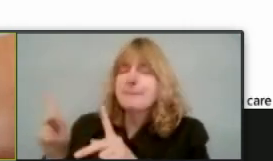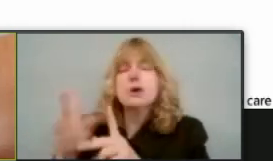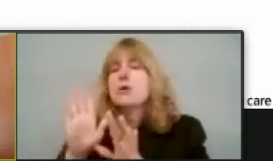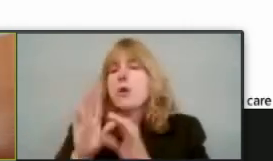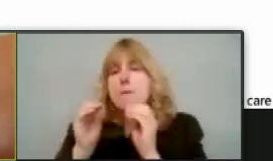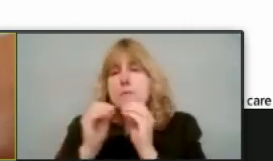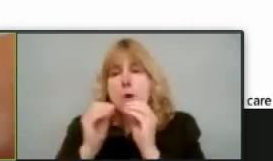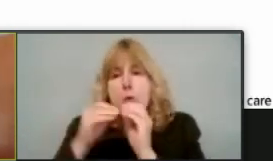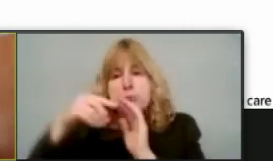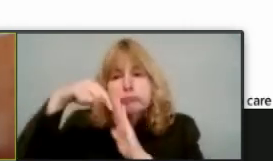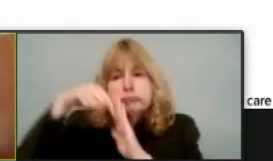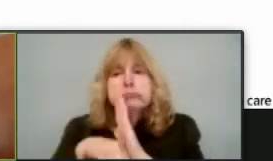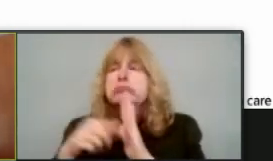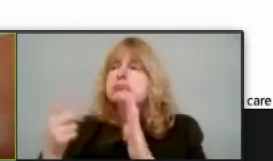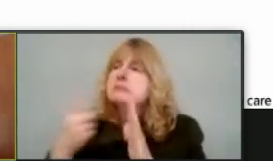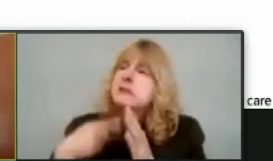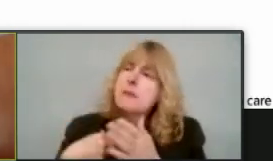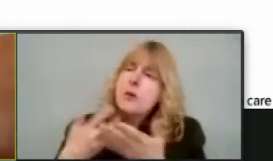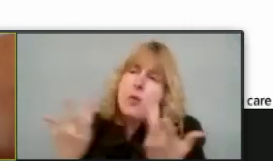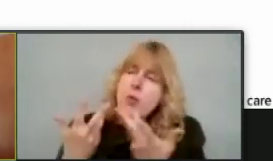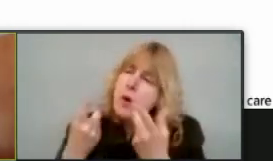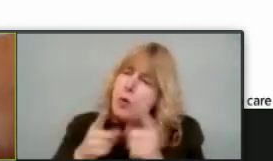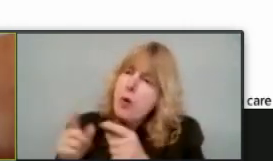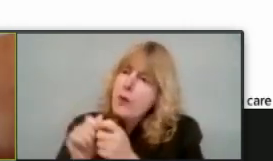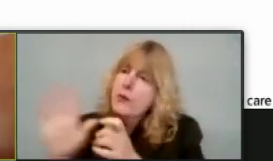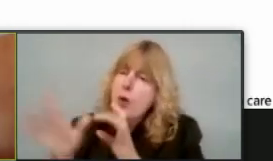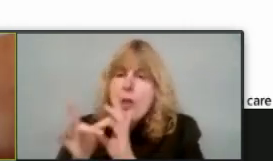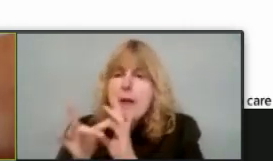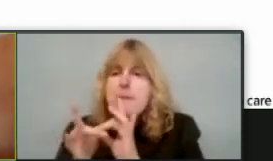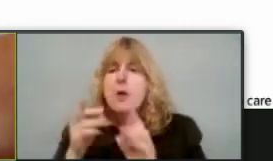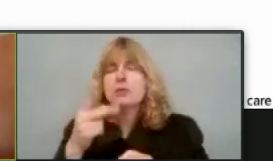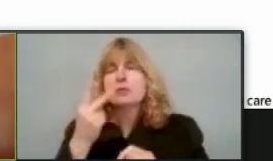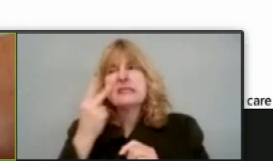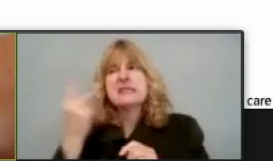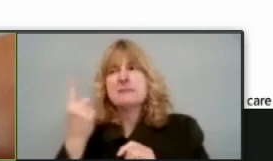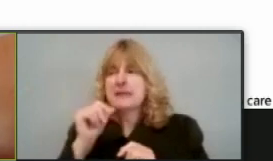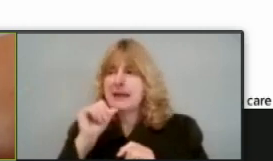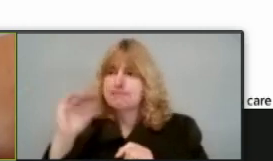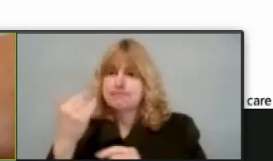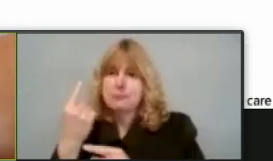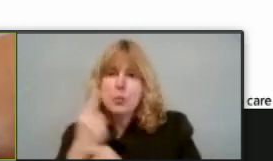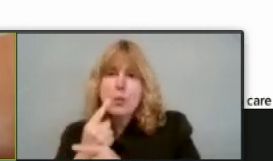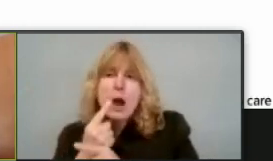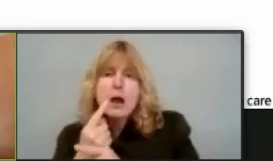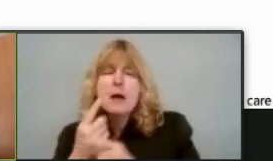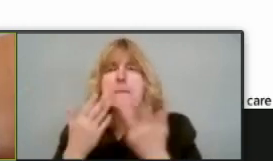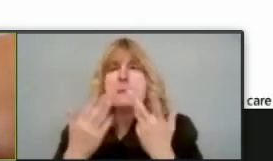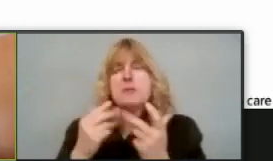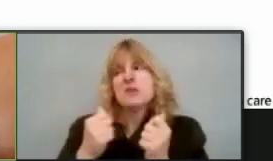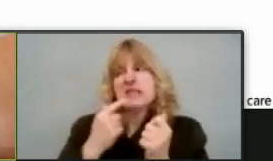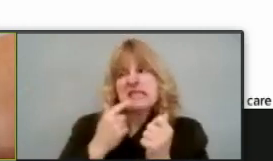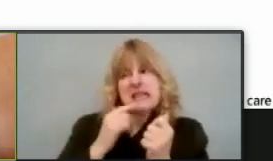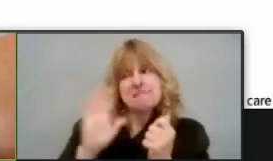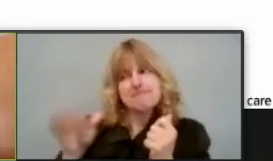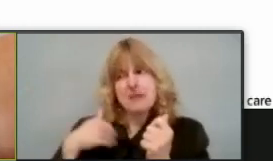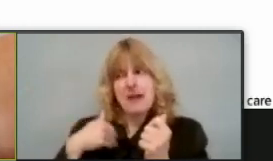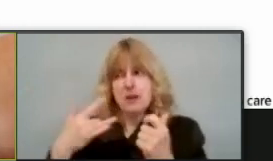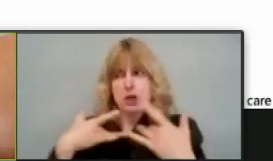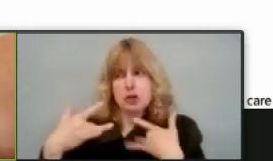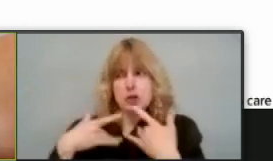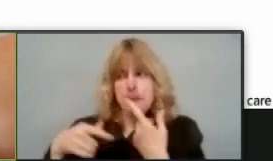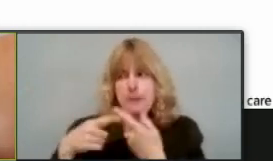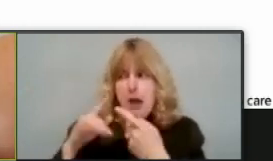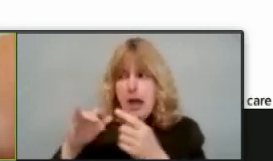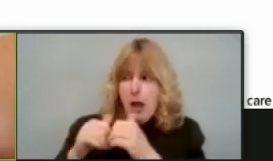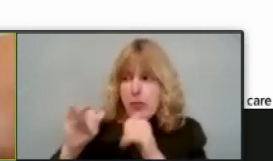your relationship. Or if you see something that doesn't seem right, maybe you can say, I have some concerns about how that person is treating